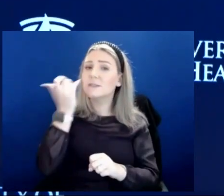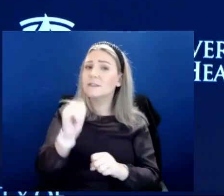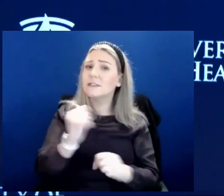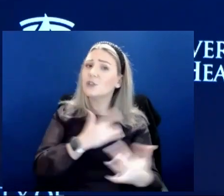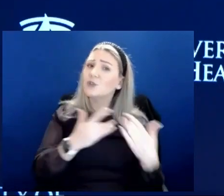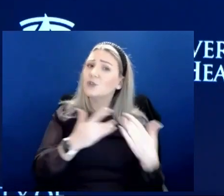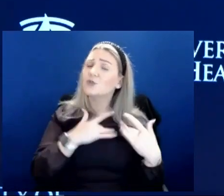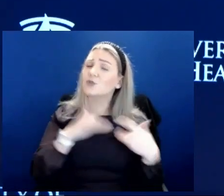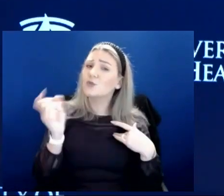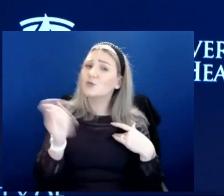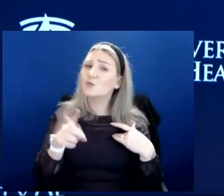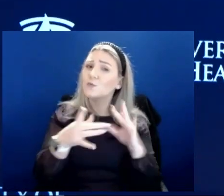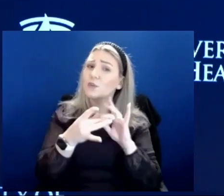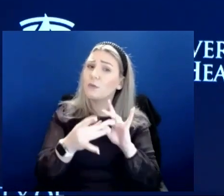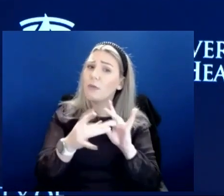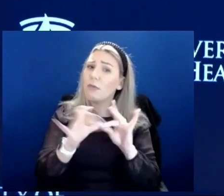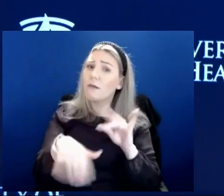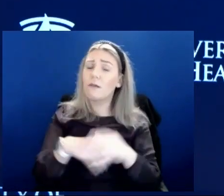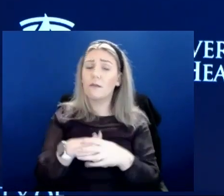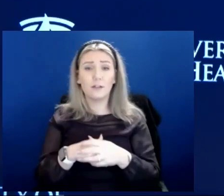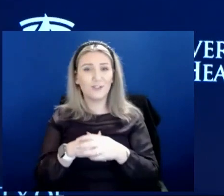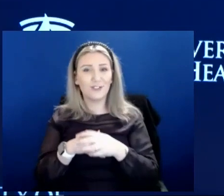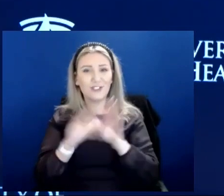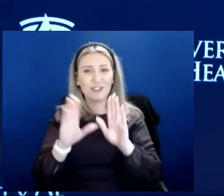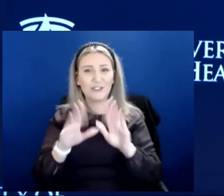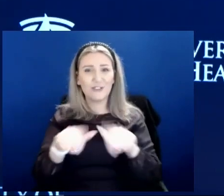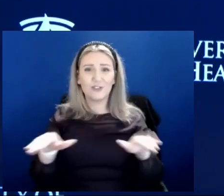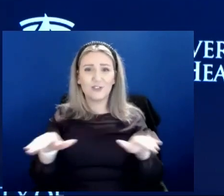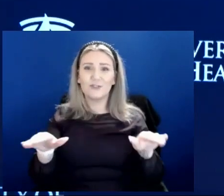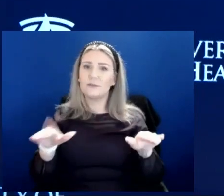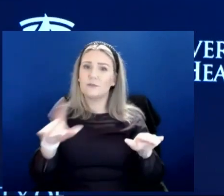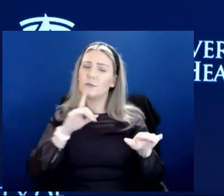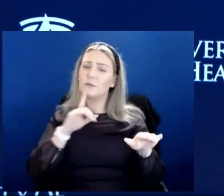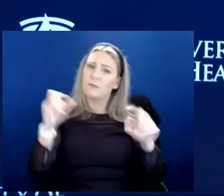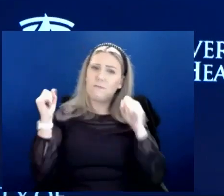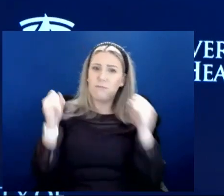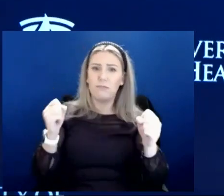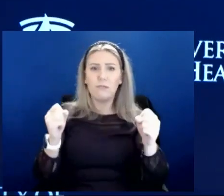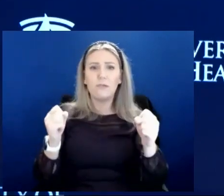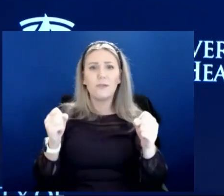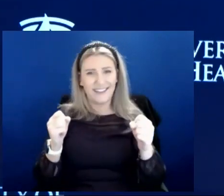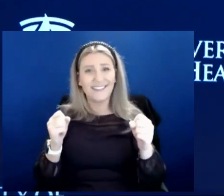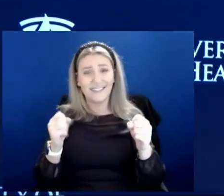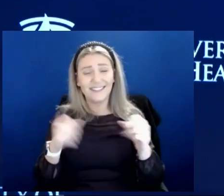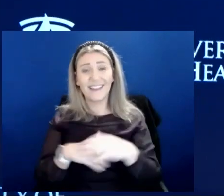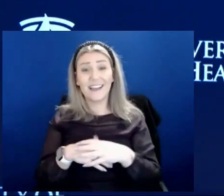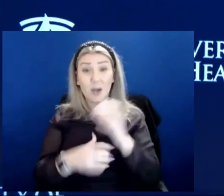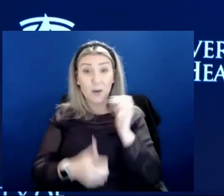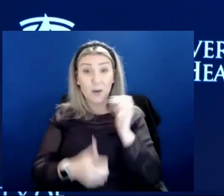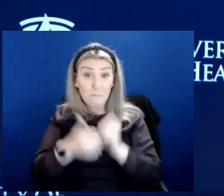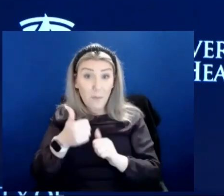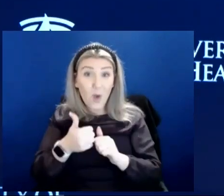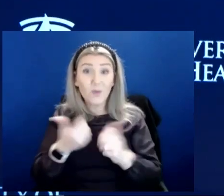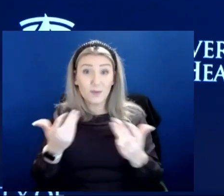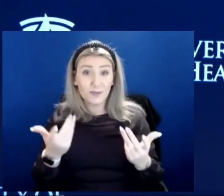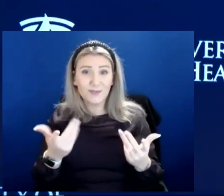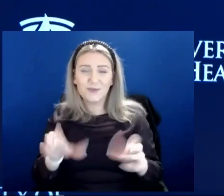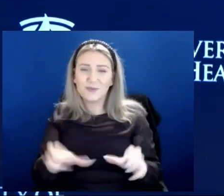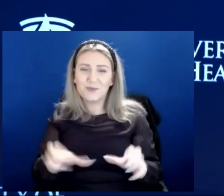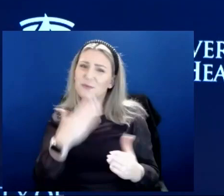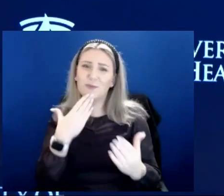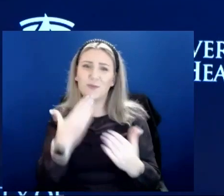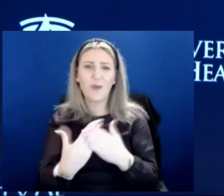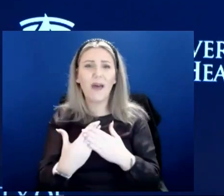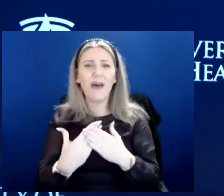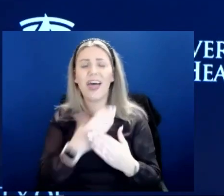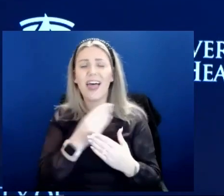that. Children are incredibly resilient, and so the vast majority are doing very well, and we need to make